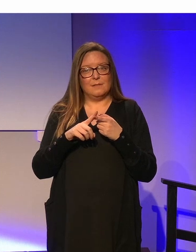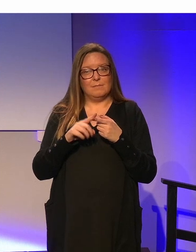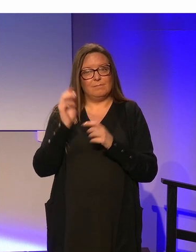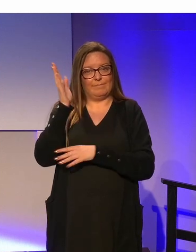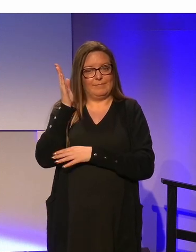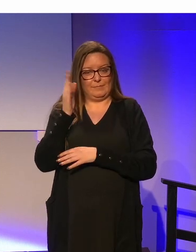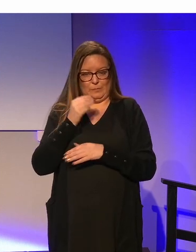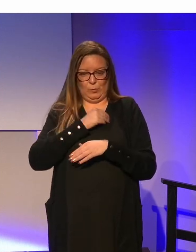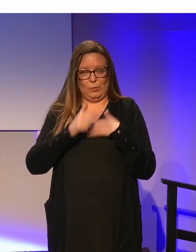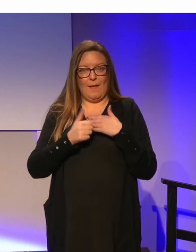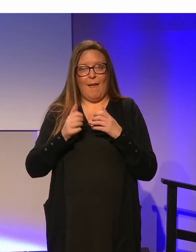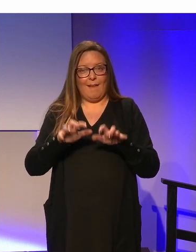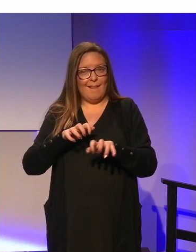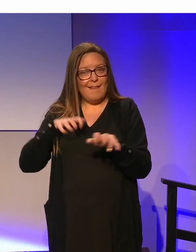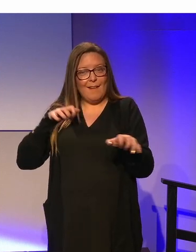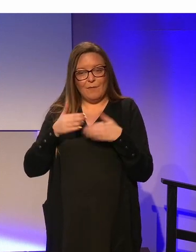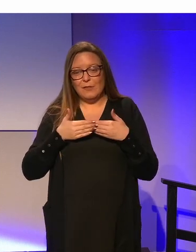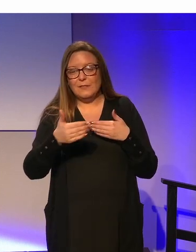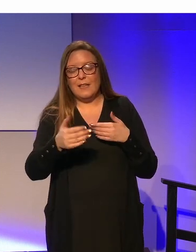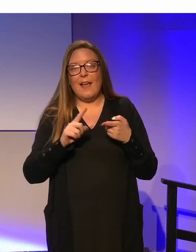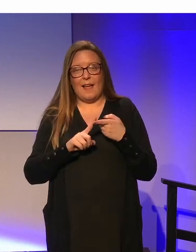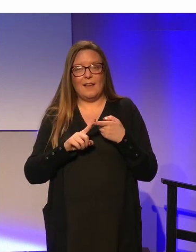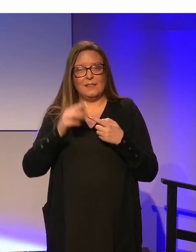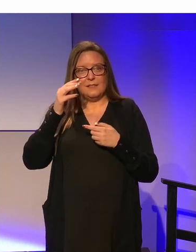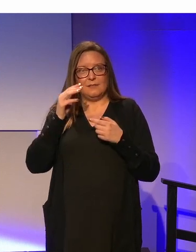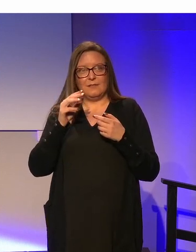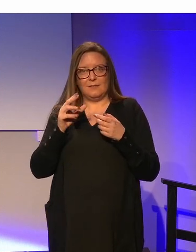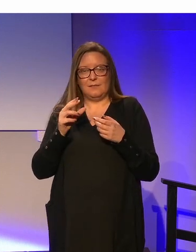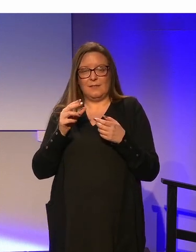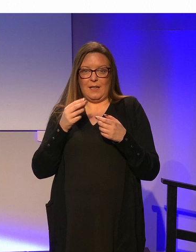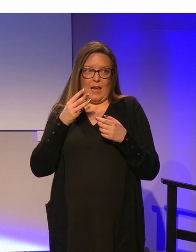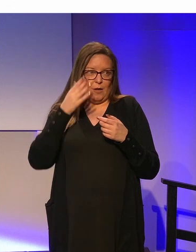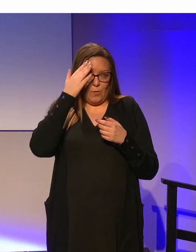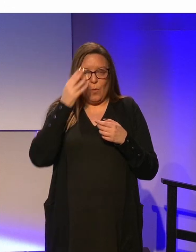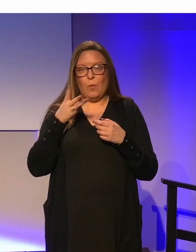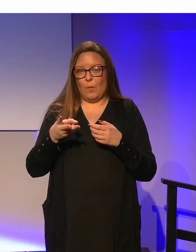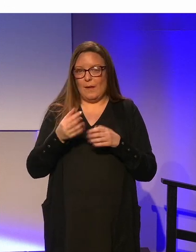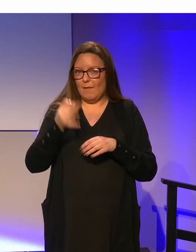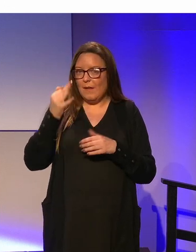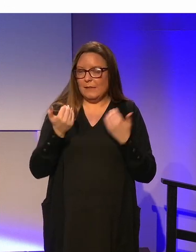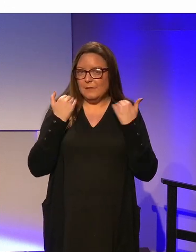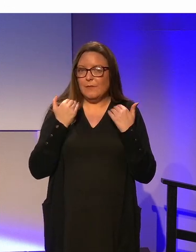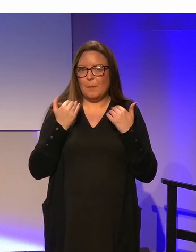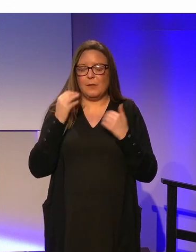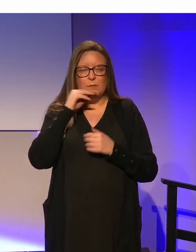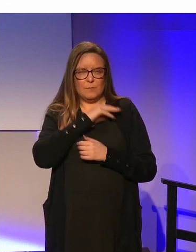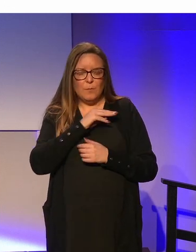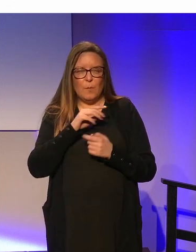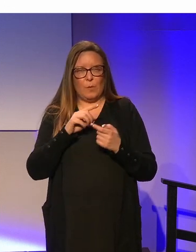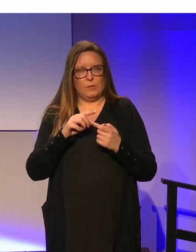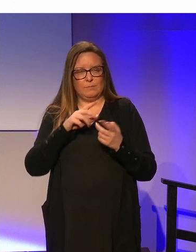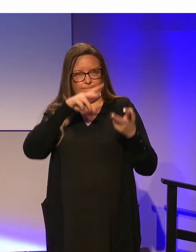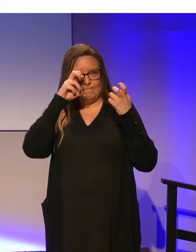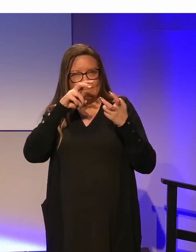to come in today's conference. And I've no doubt that you will all find it extremely informative as well. I think it's a great opportunity